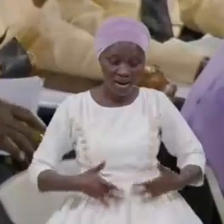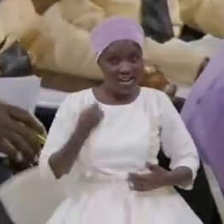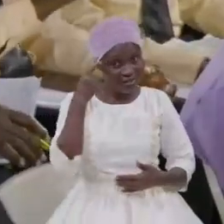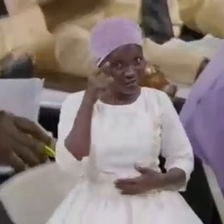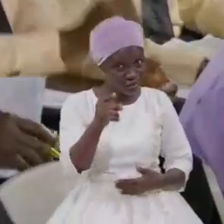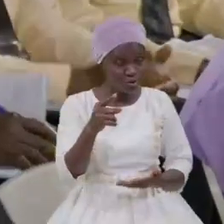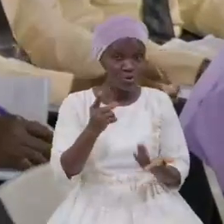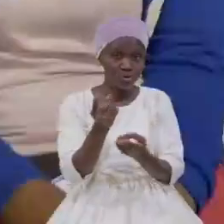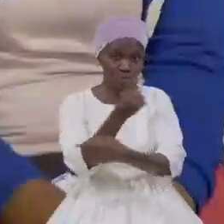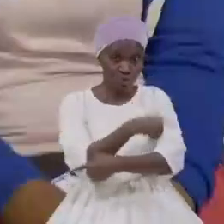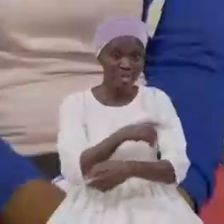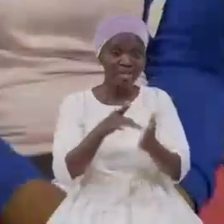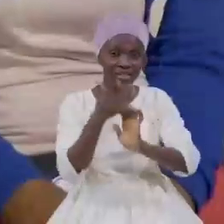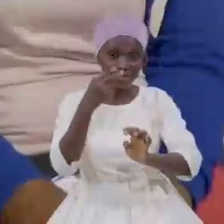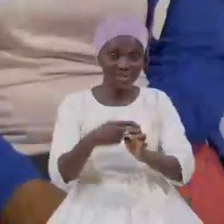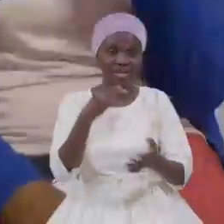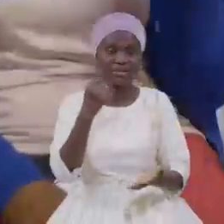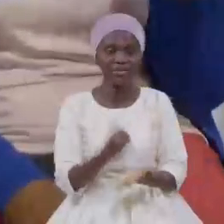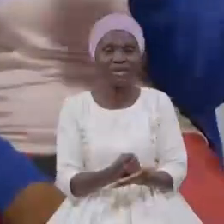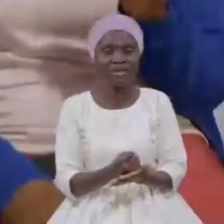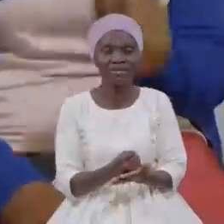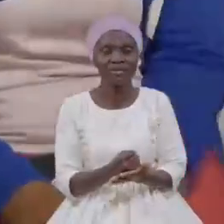in Jesus' name.